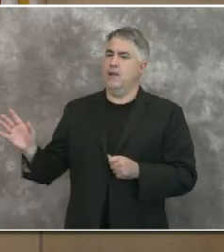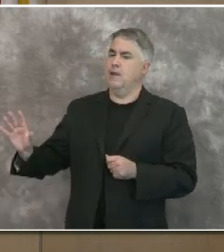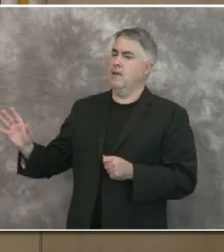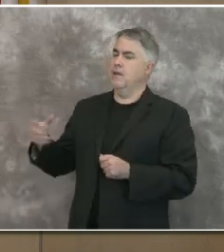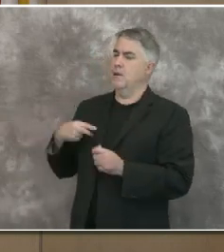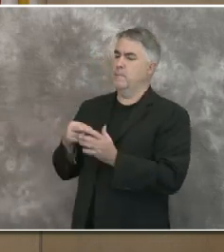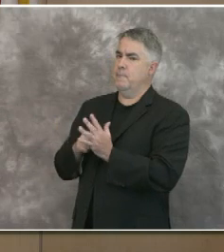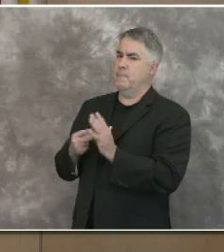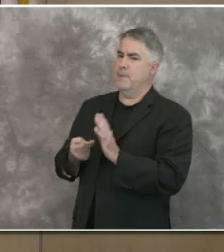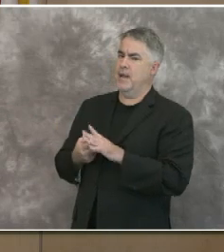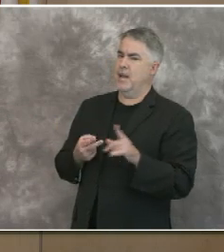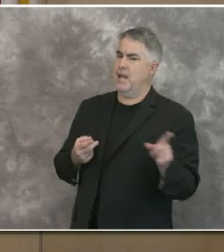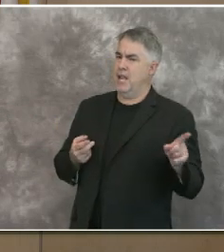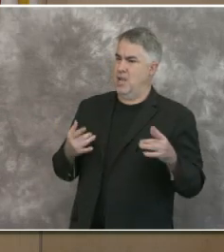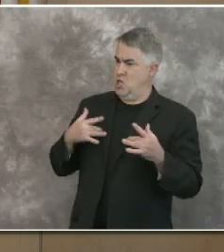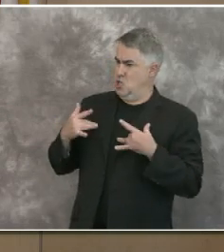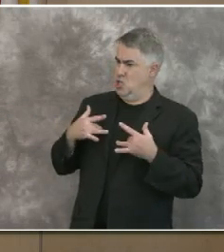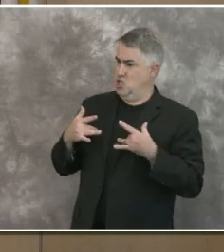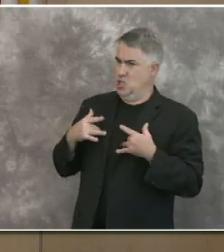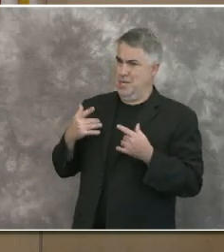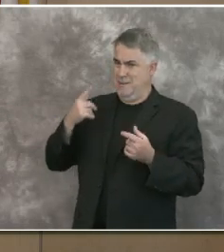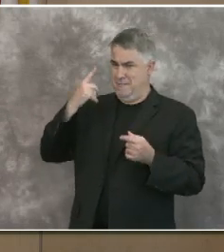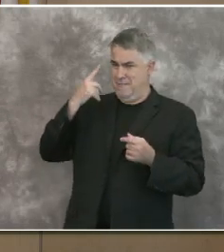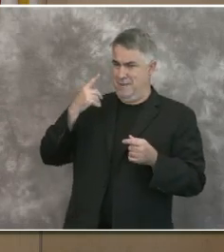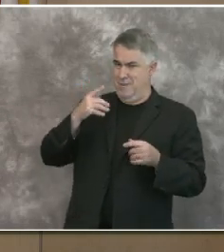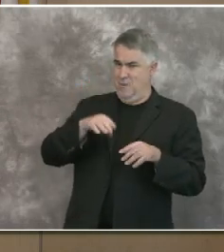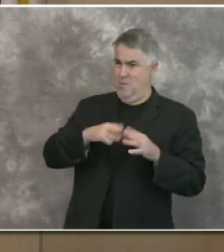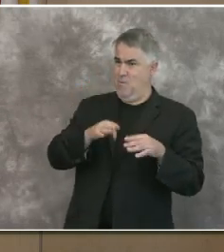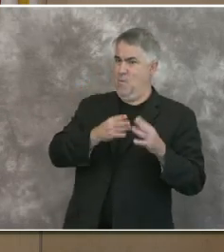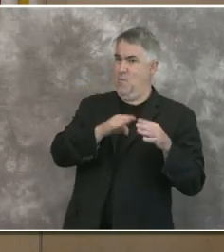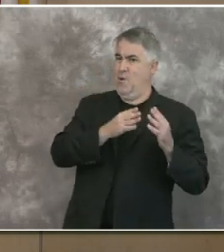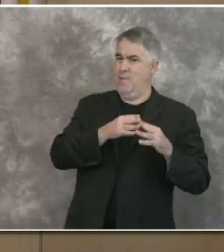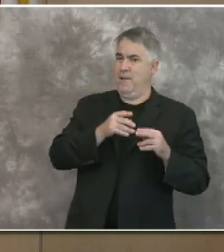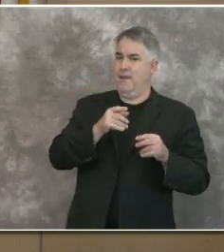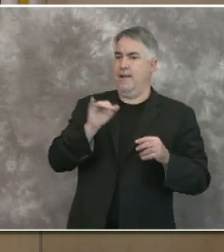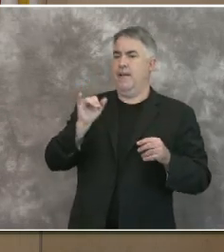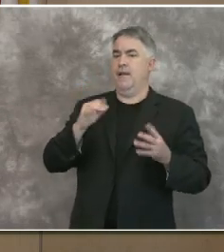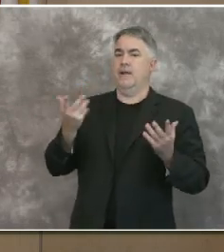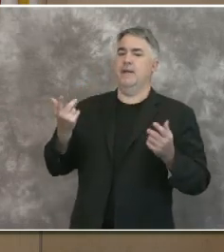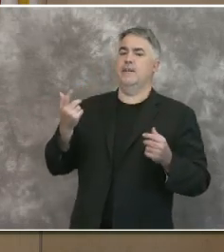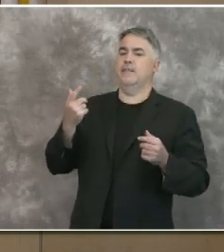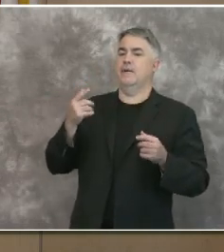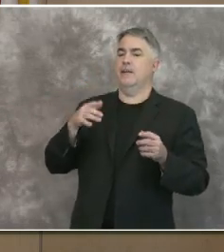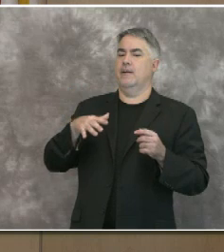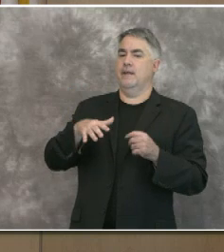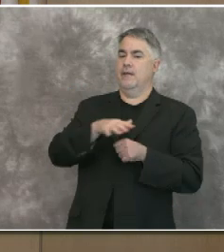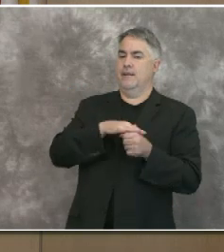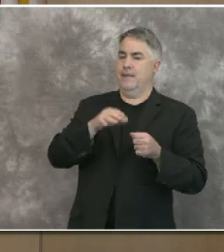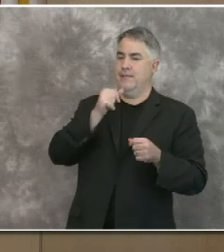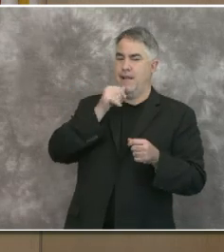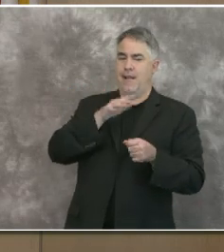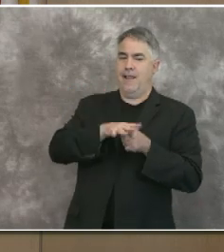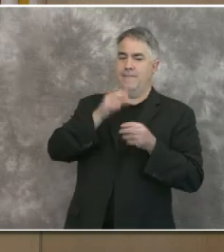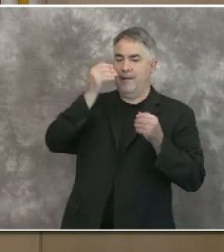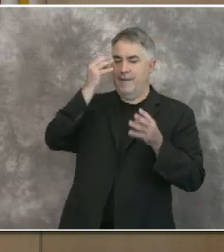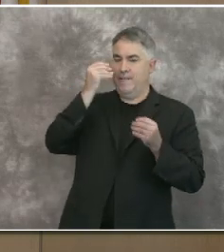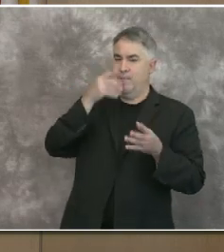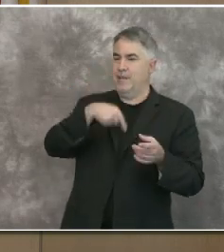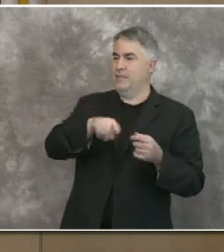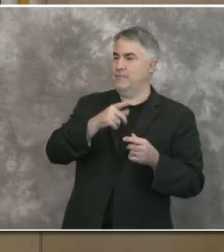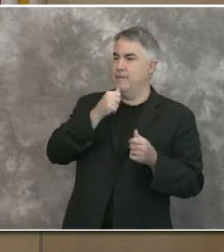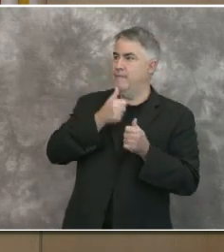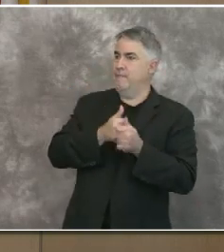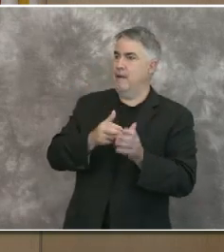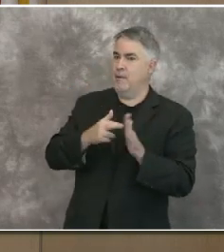specific concerns in reopening based on like a lack of information per se, or because the rates are so much higher in those communities,